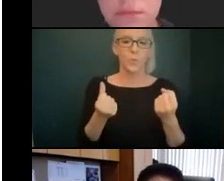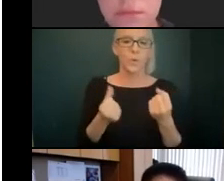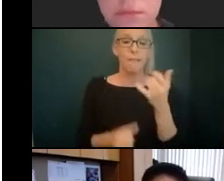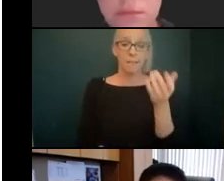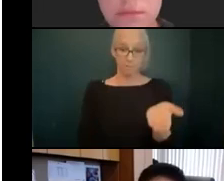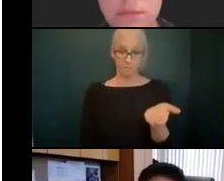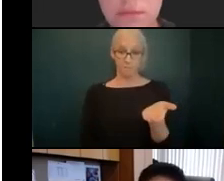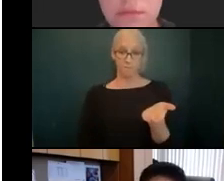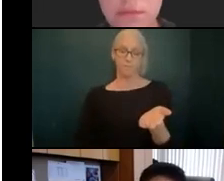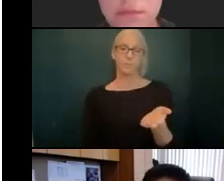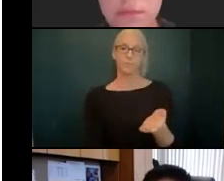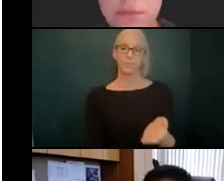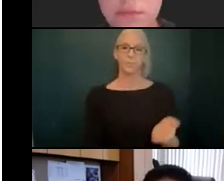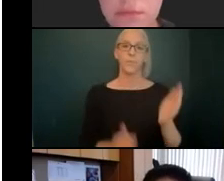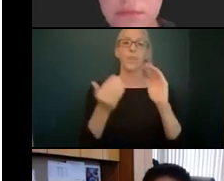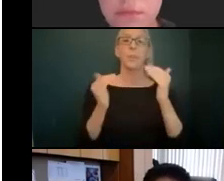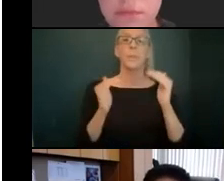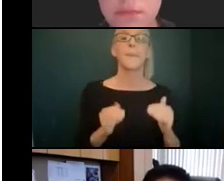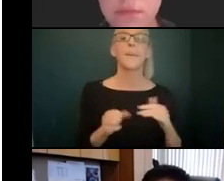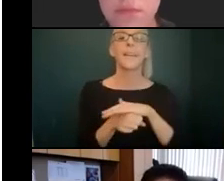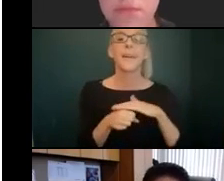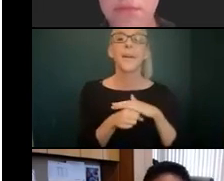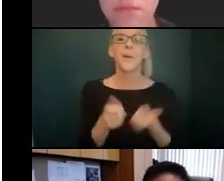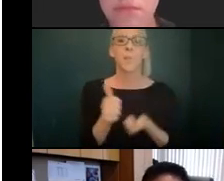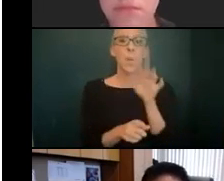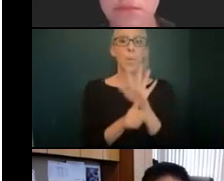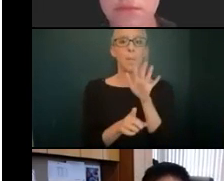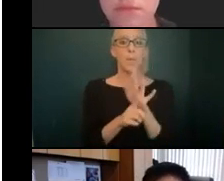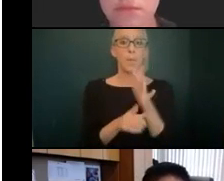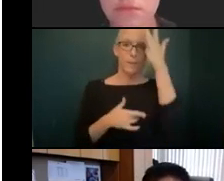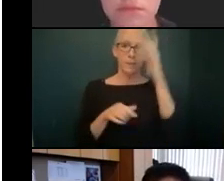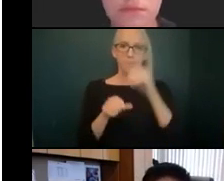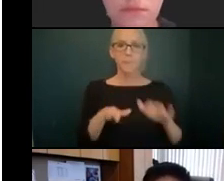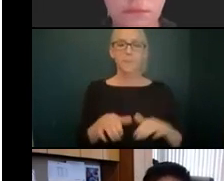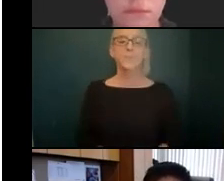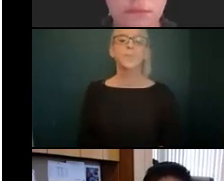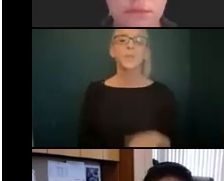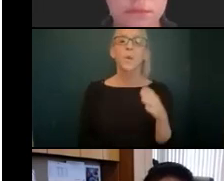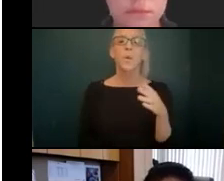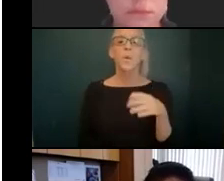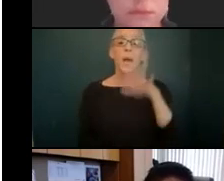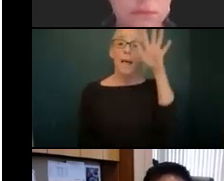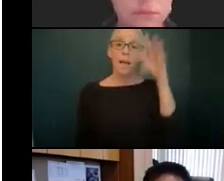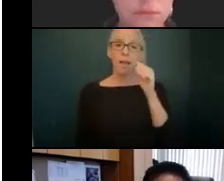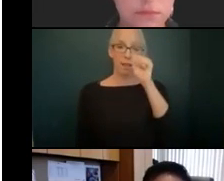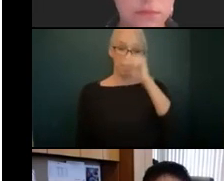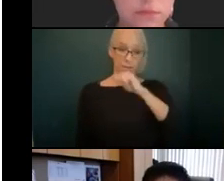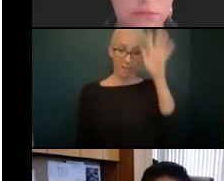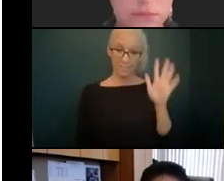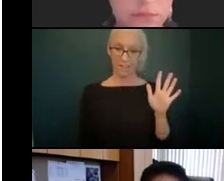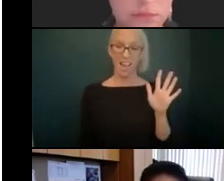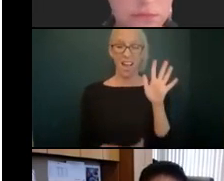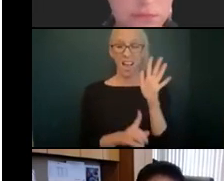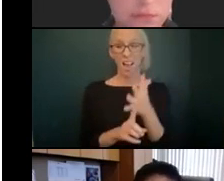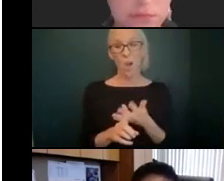just want to compare this to the slide from 5 weeks ago. But you will see Alaska, this is as of last Friday, Alaska is really being hit